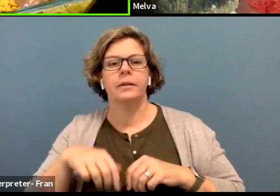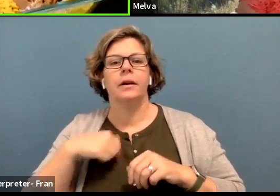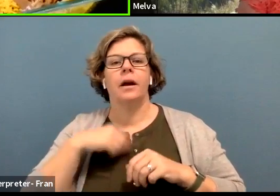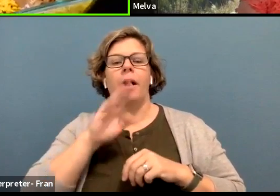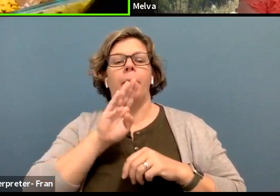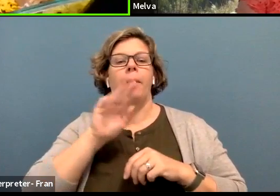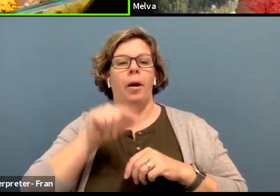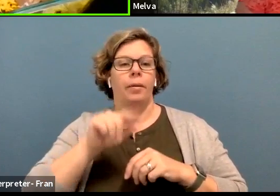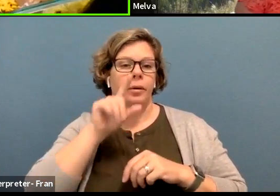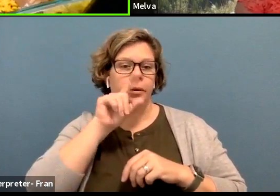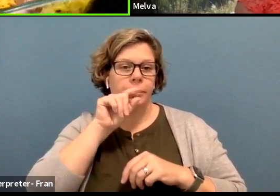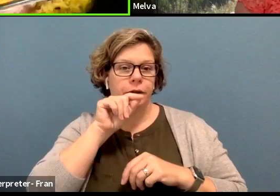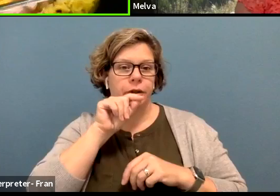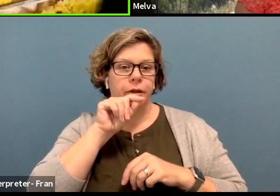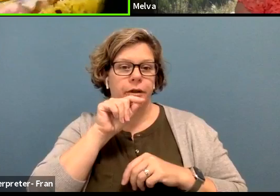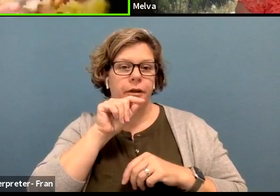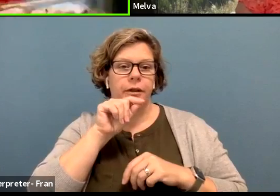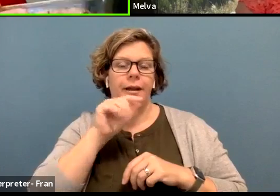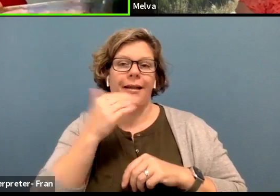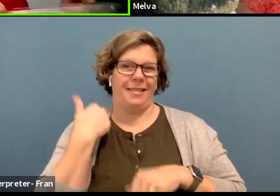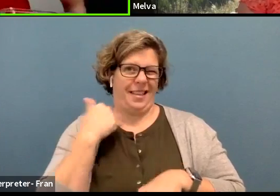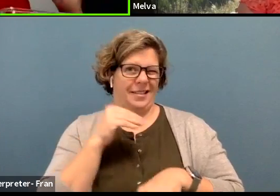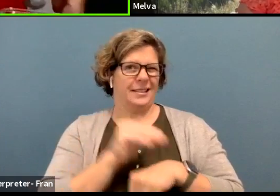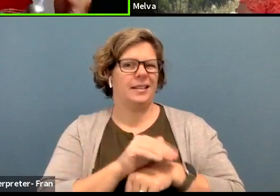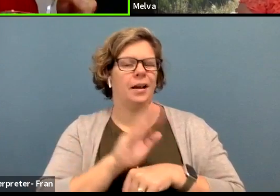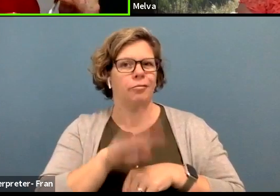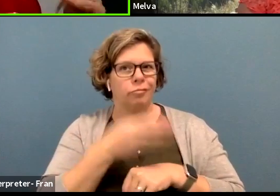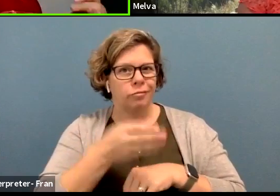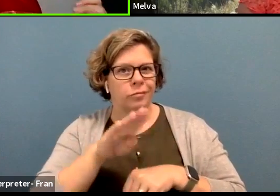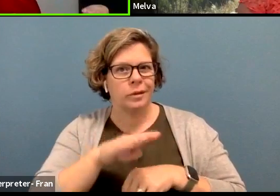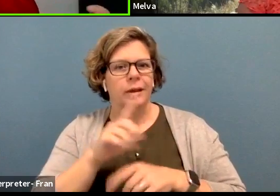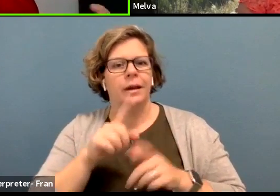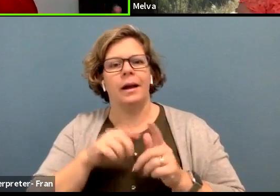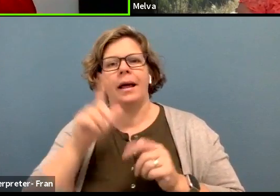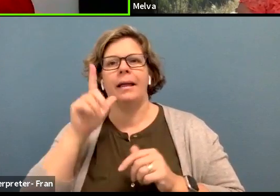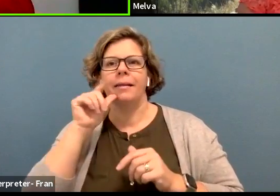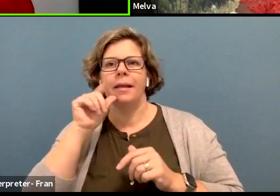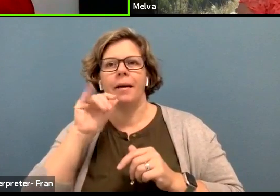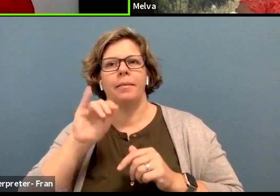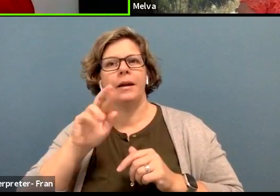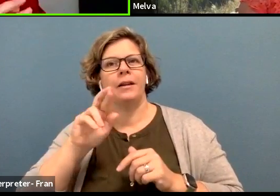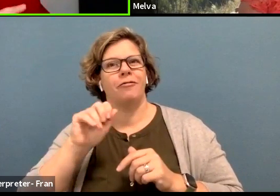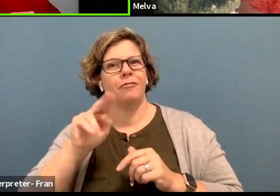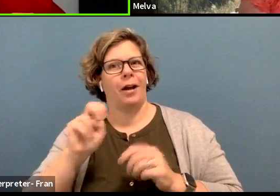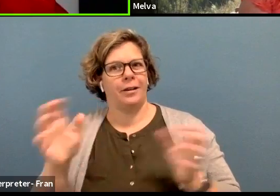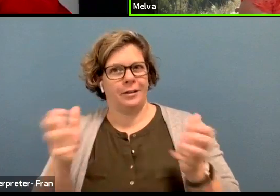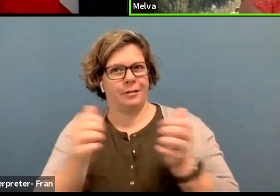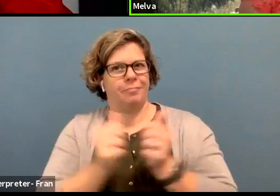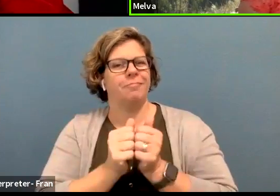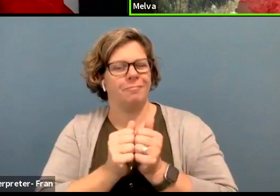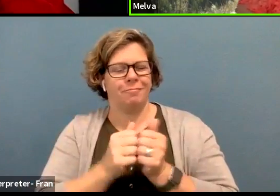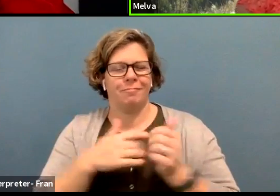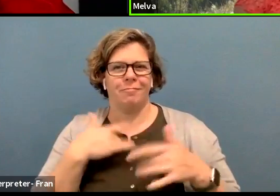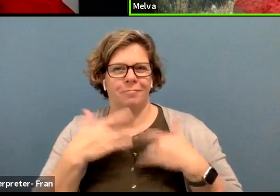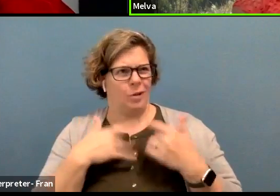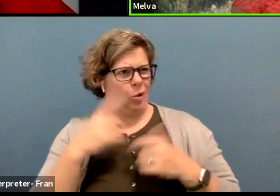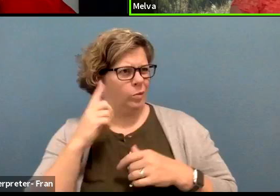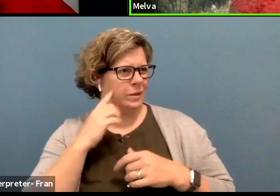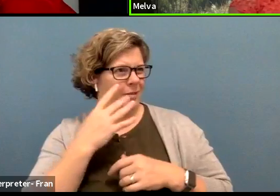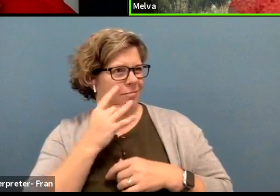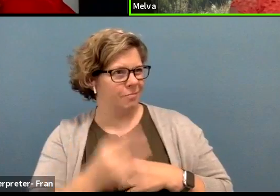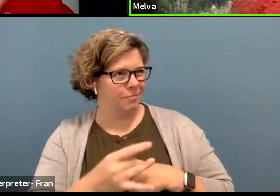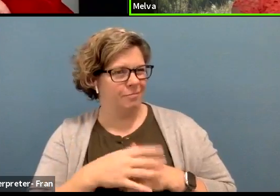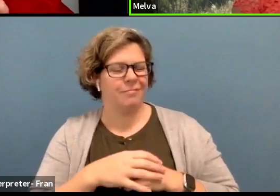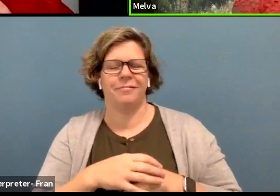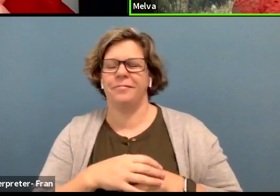chicken, huge chicken breast last night, and then I have some lemon rice. I'm very excited about it. Sounds very good.